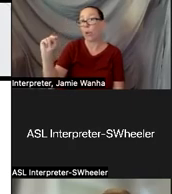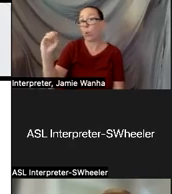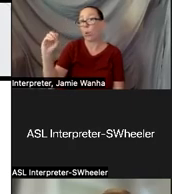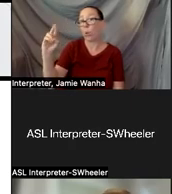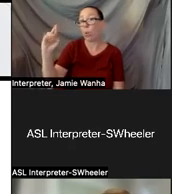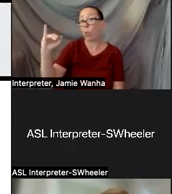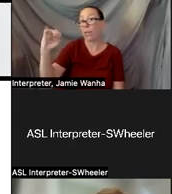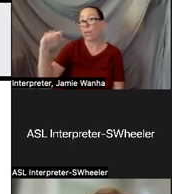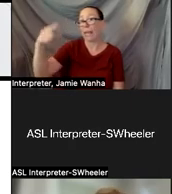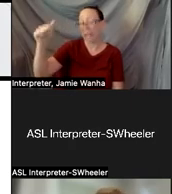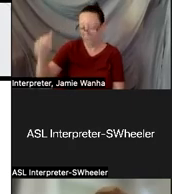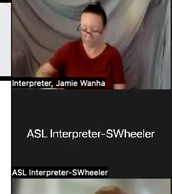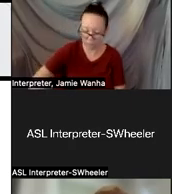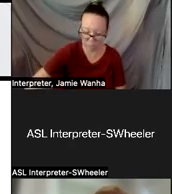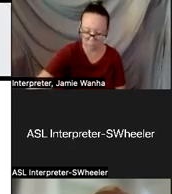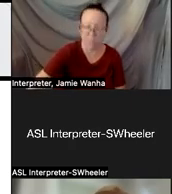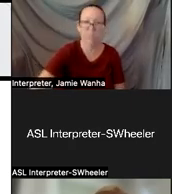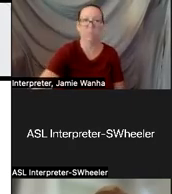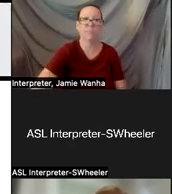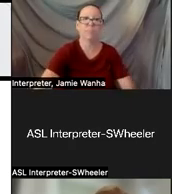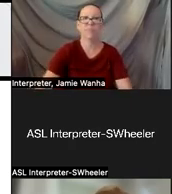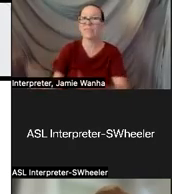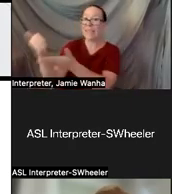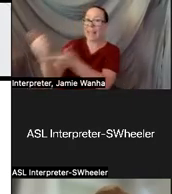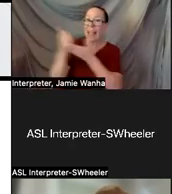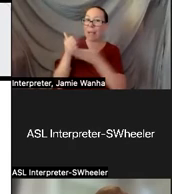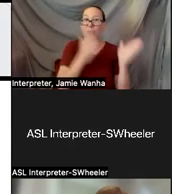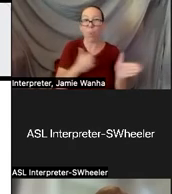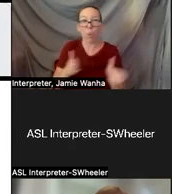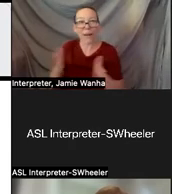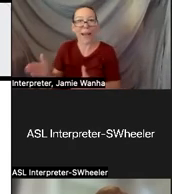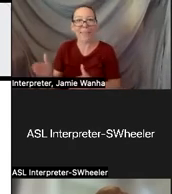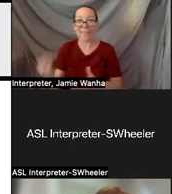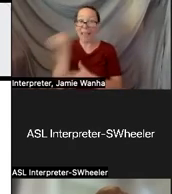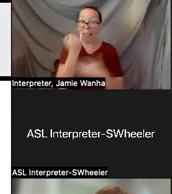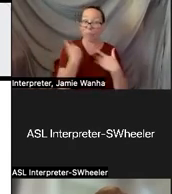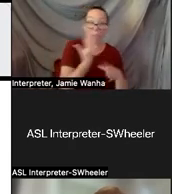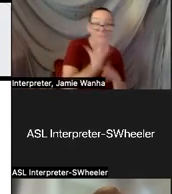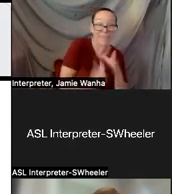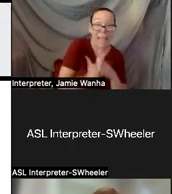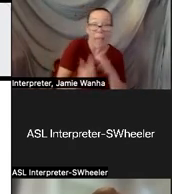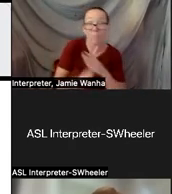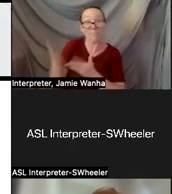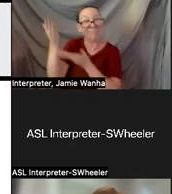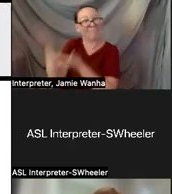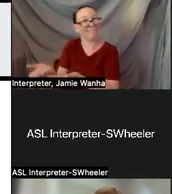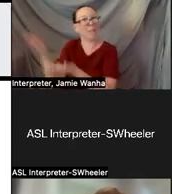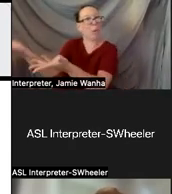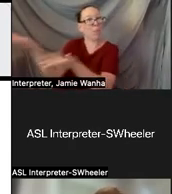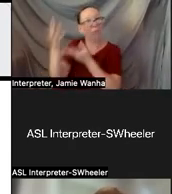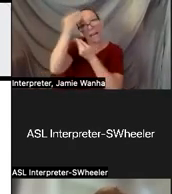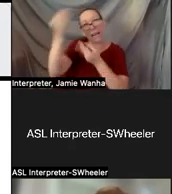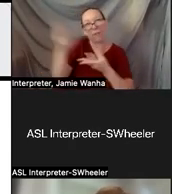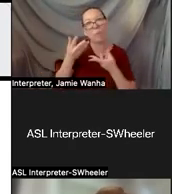us organized as well as filling in all of the gaps to keep us going. And one of our last coordinated